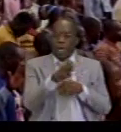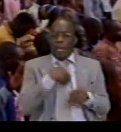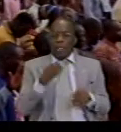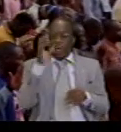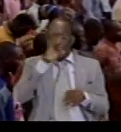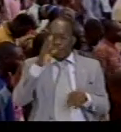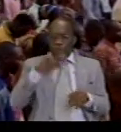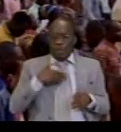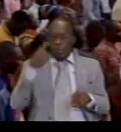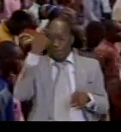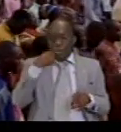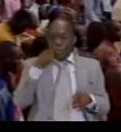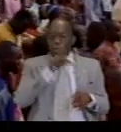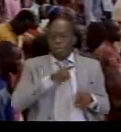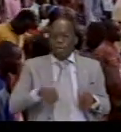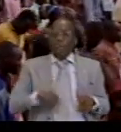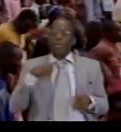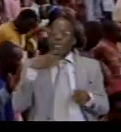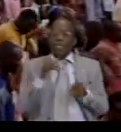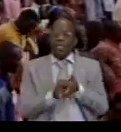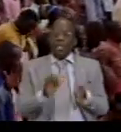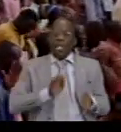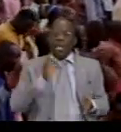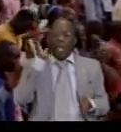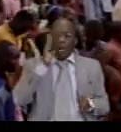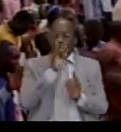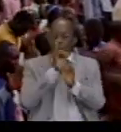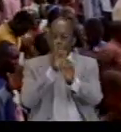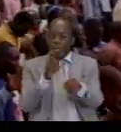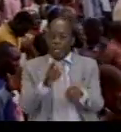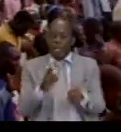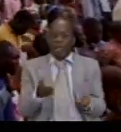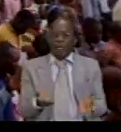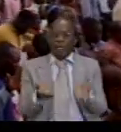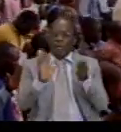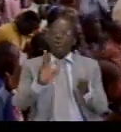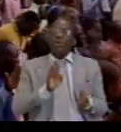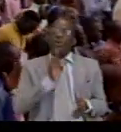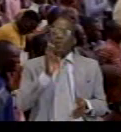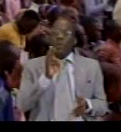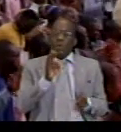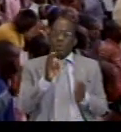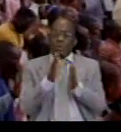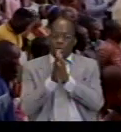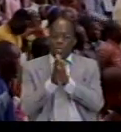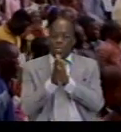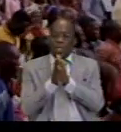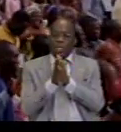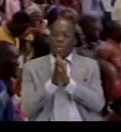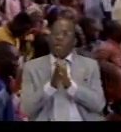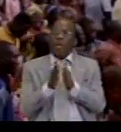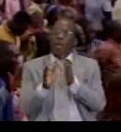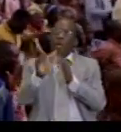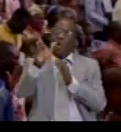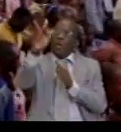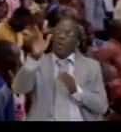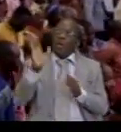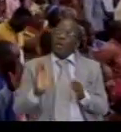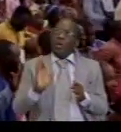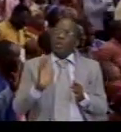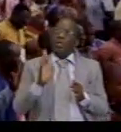him. So raise our voice and say, God, please look at us